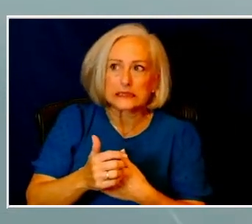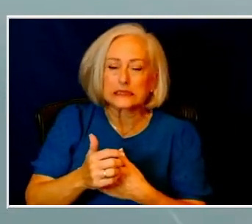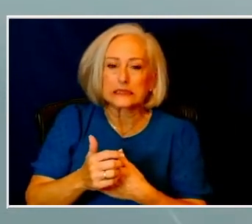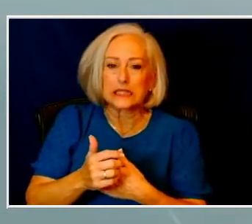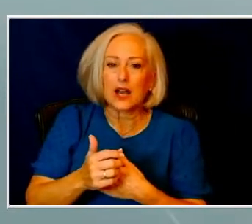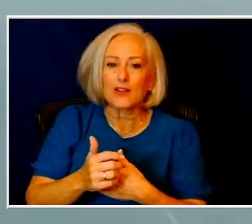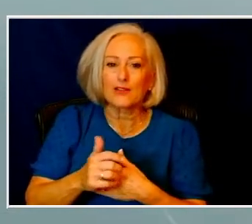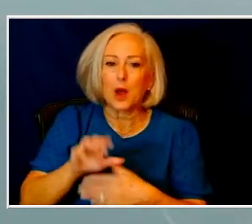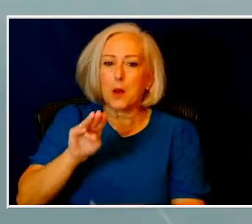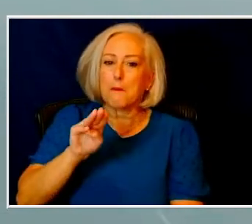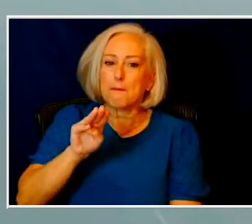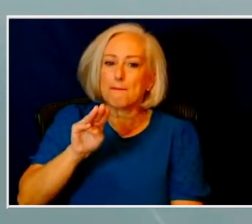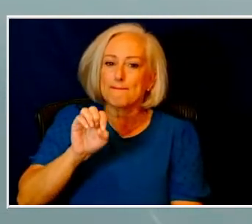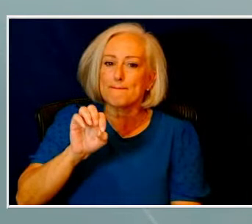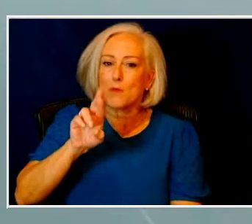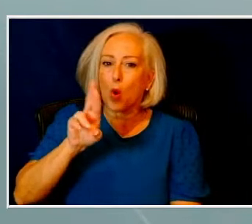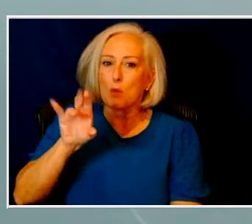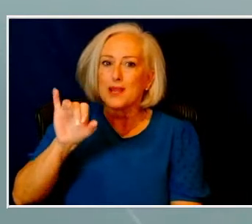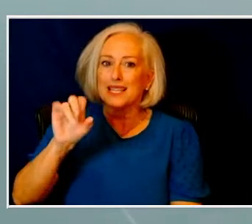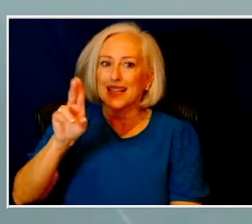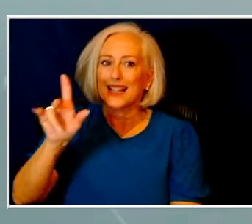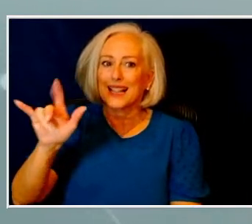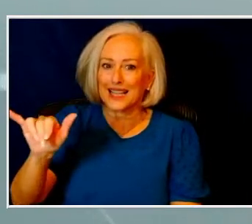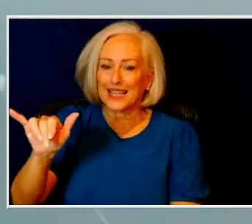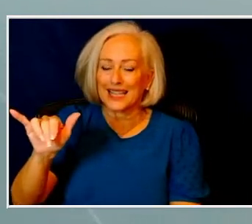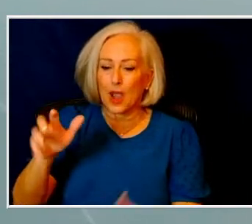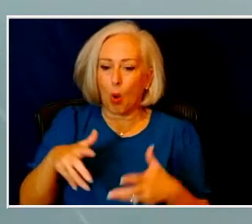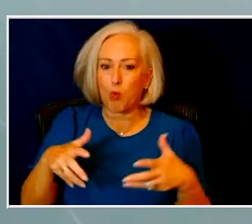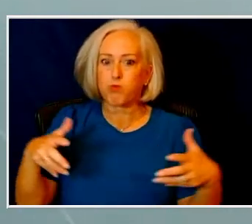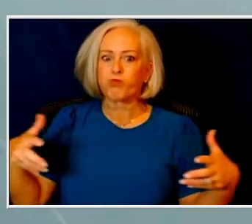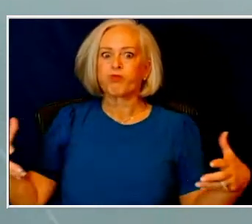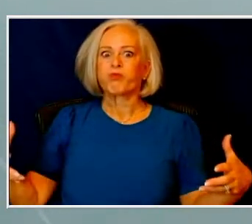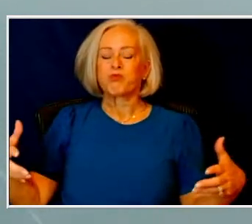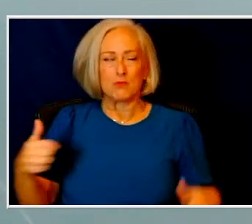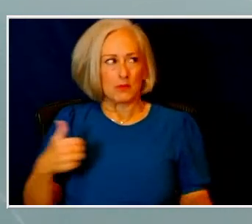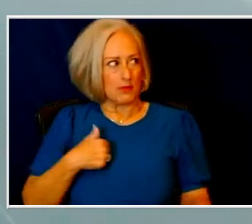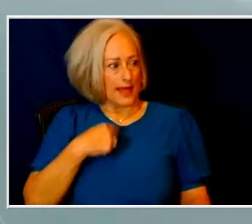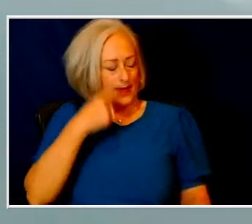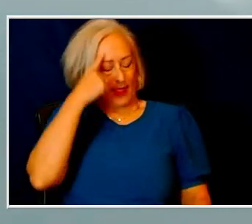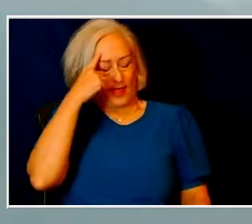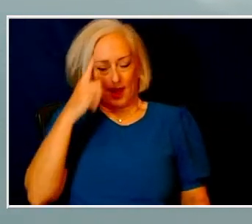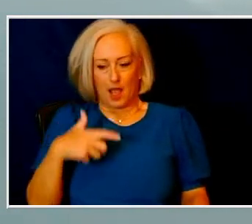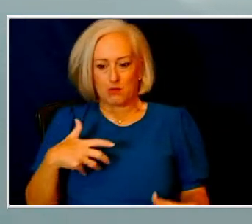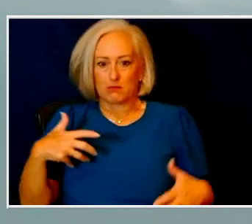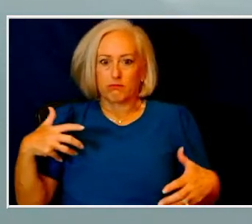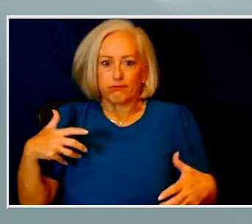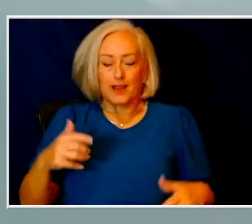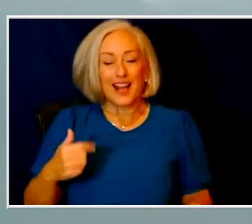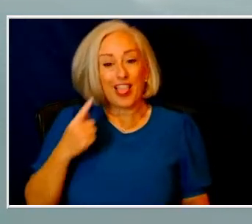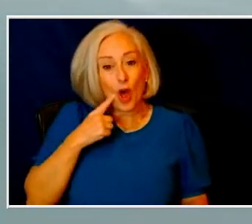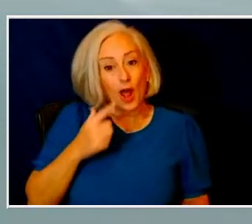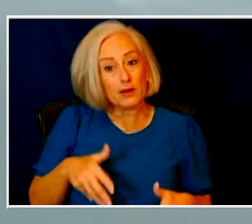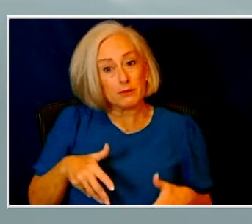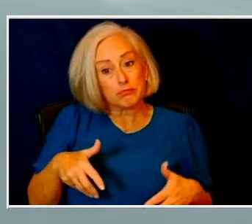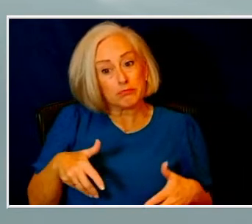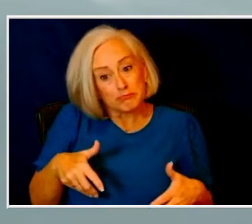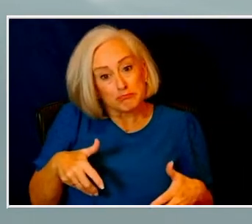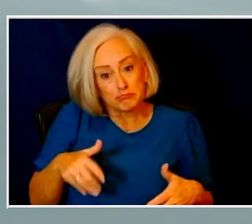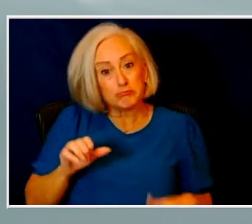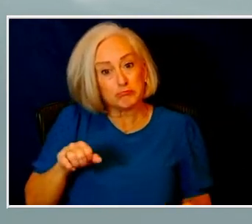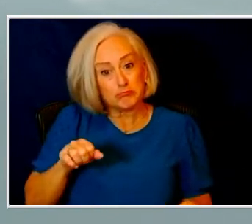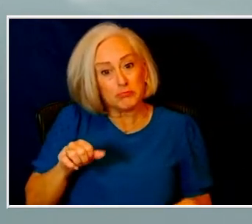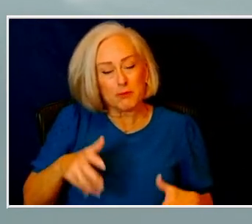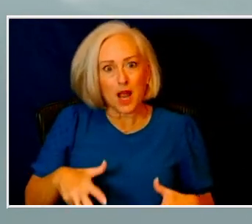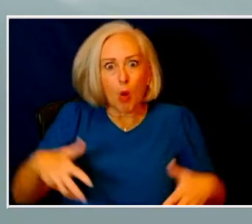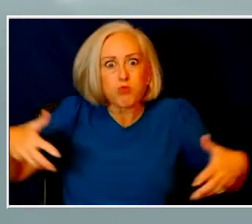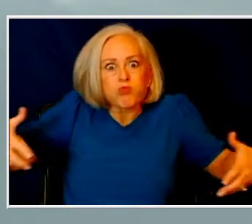obese. I didn't think I was morbidly obese. I just thought I was plump. But as the body mass index